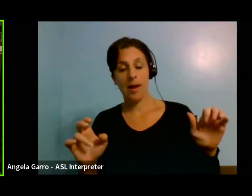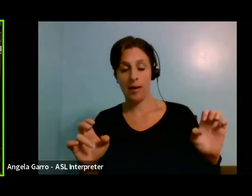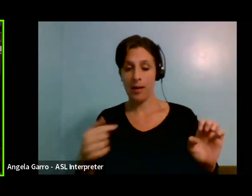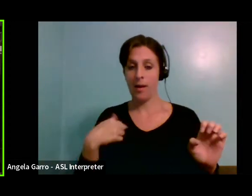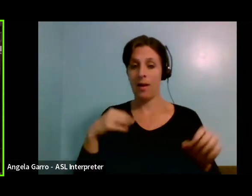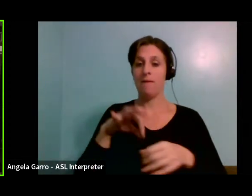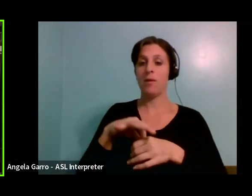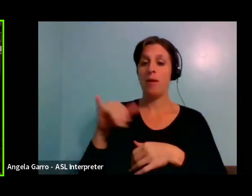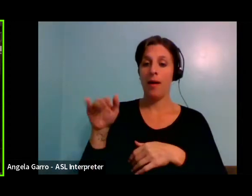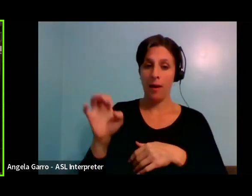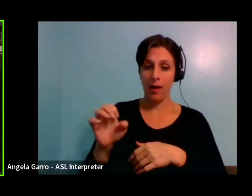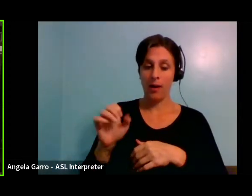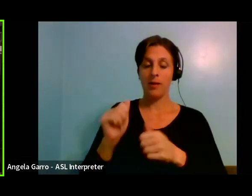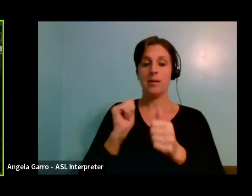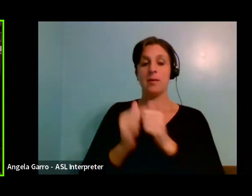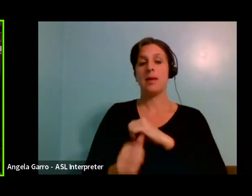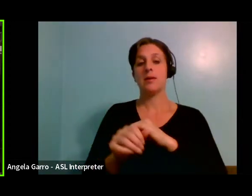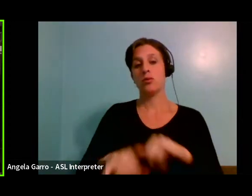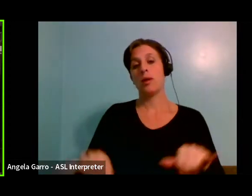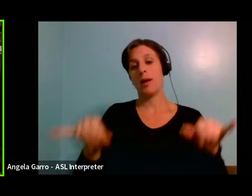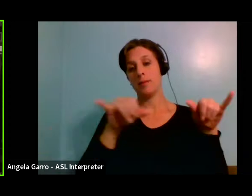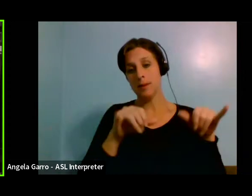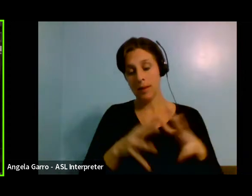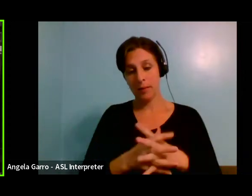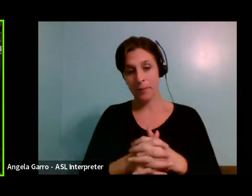aye. Passes unanimously.